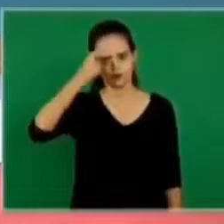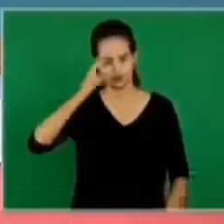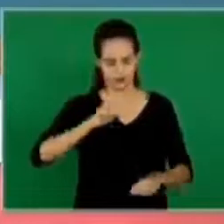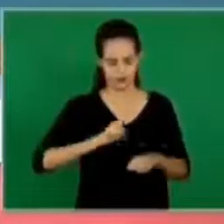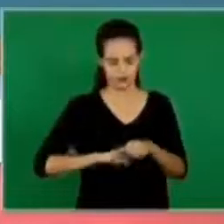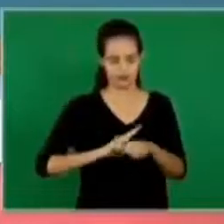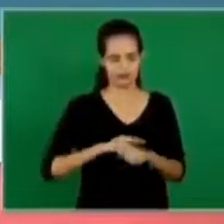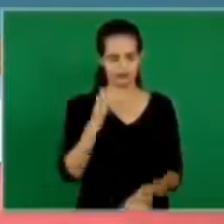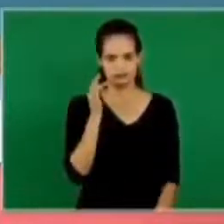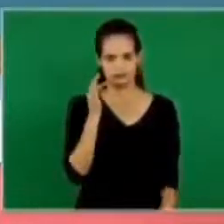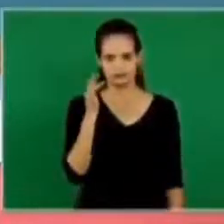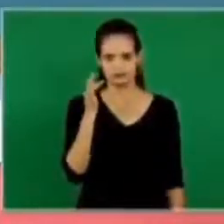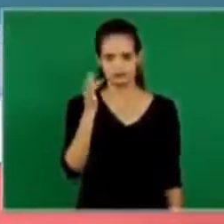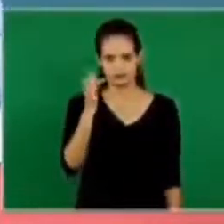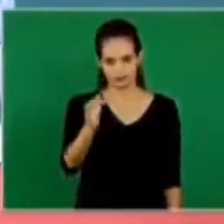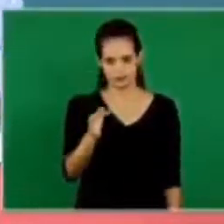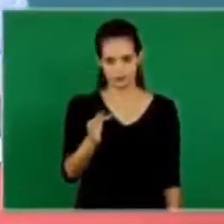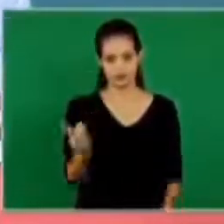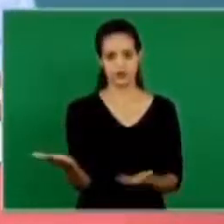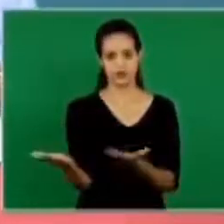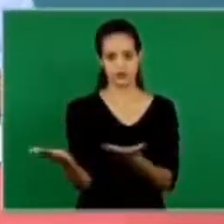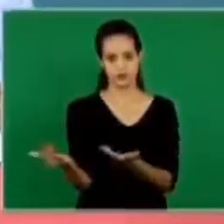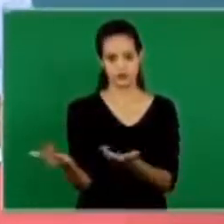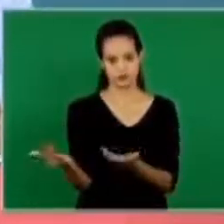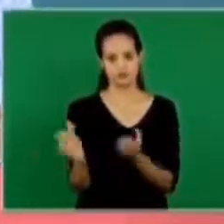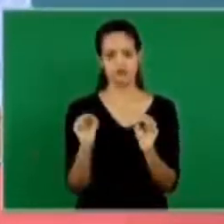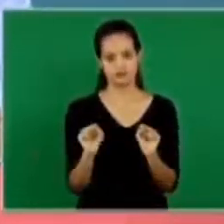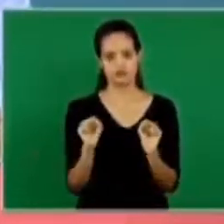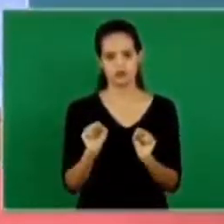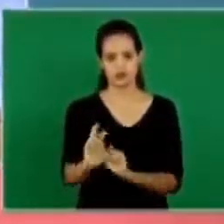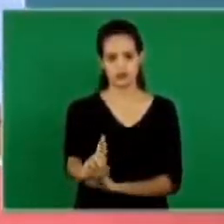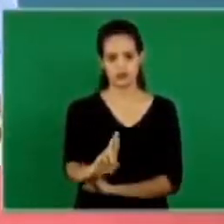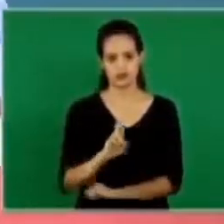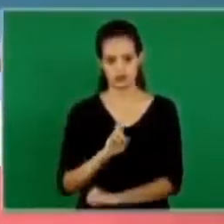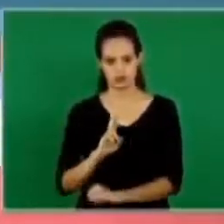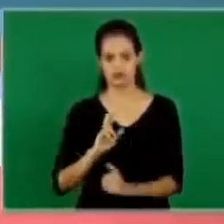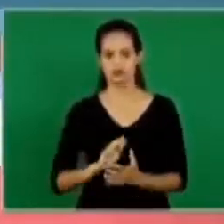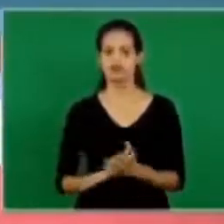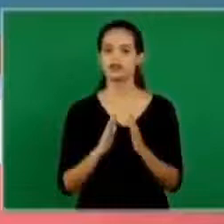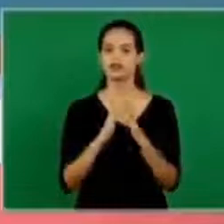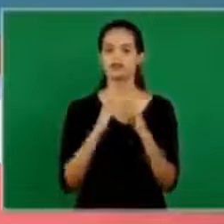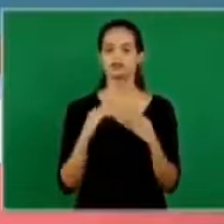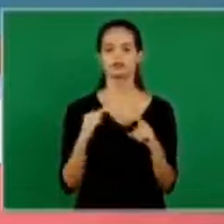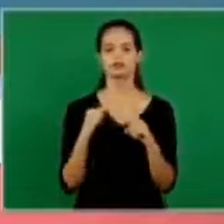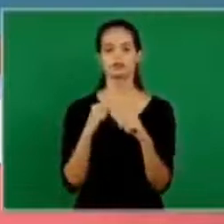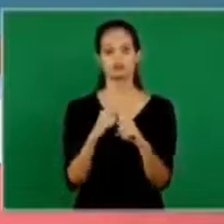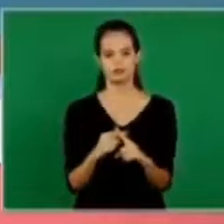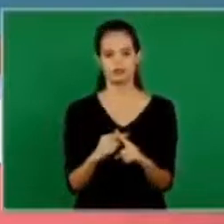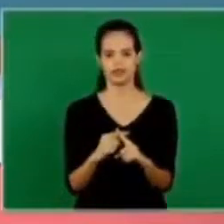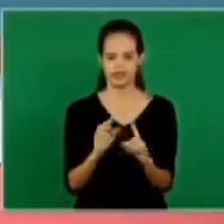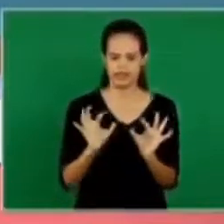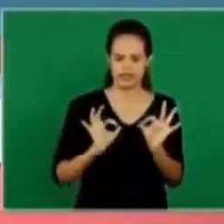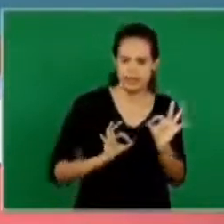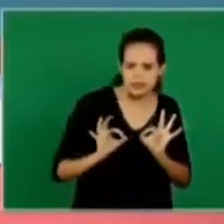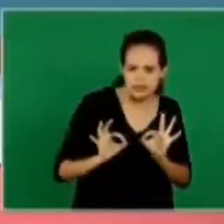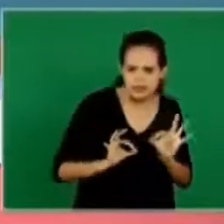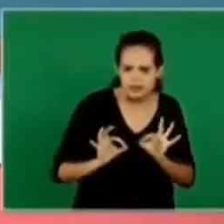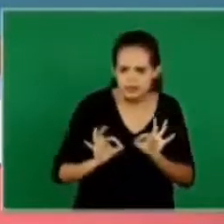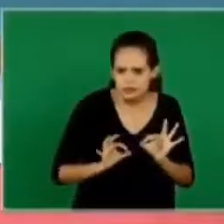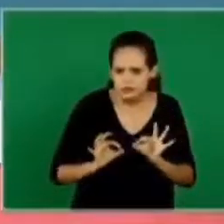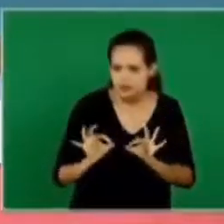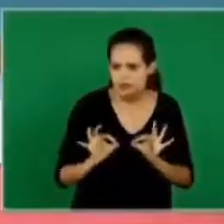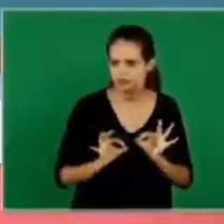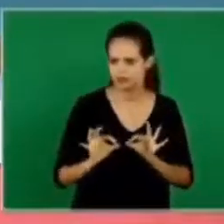so that you may be aware of this time called soon. The youth may even answer, the church is getting ready.